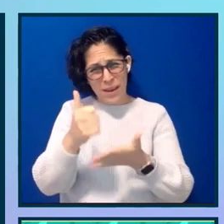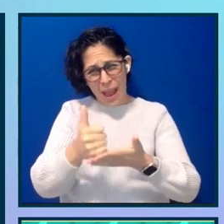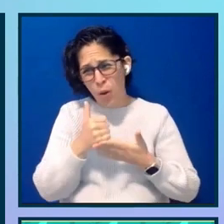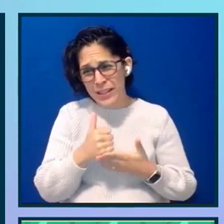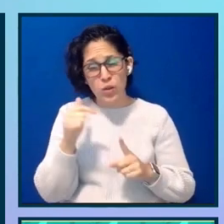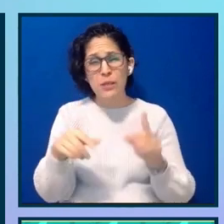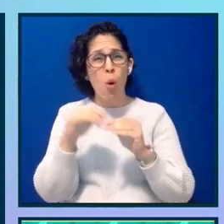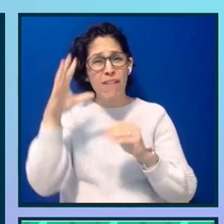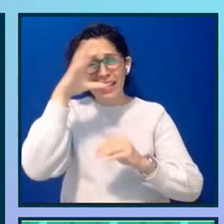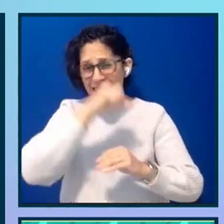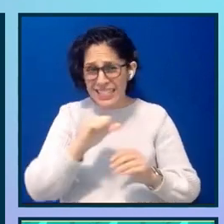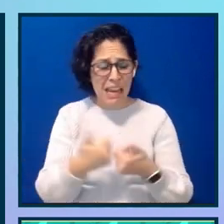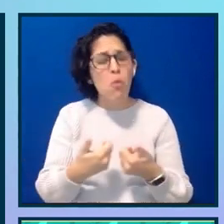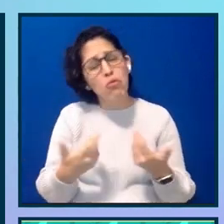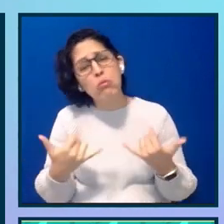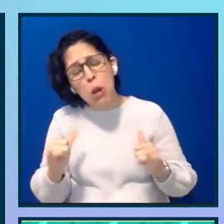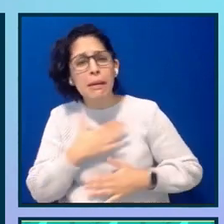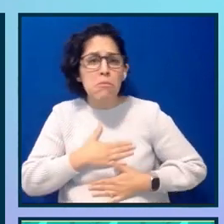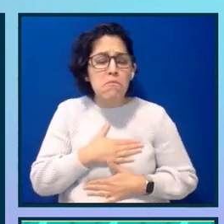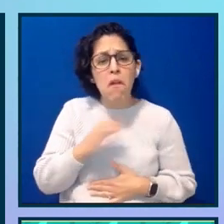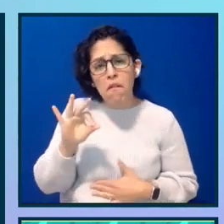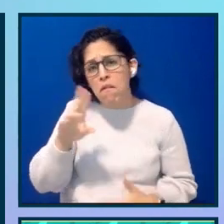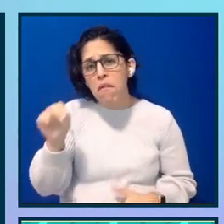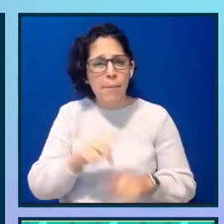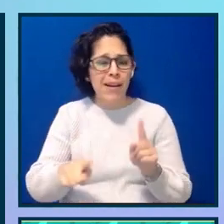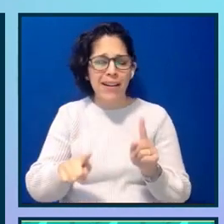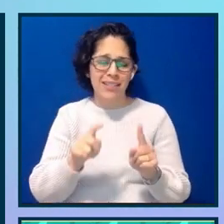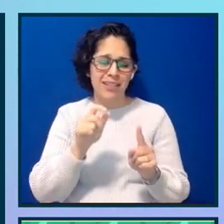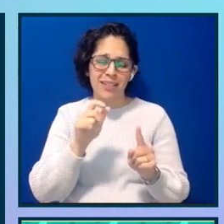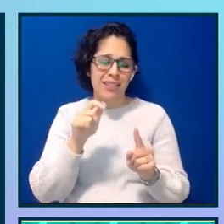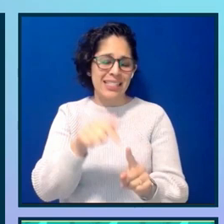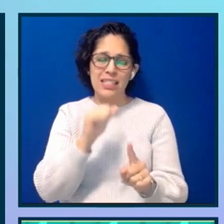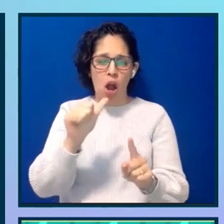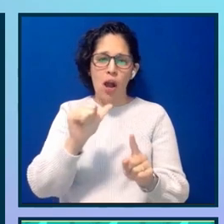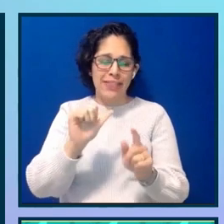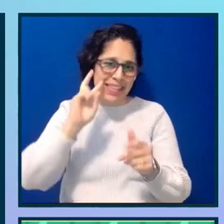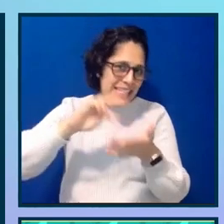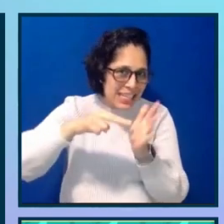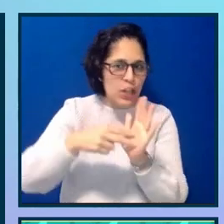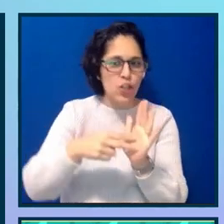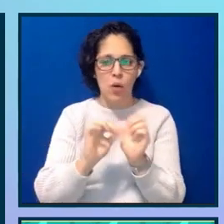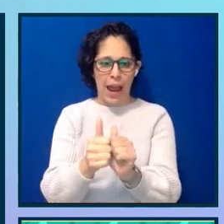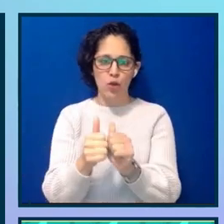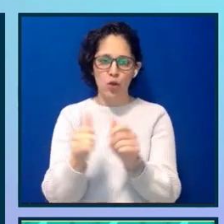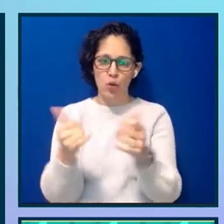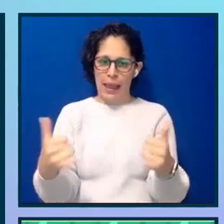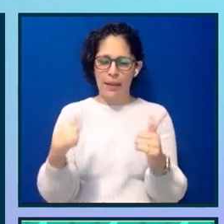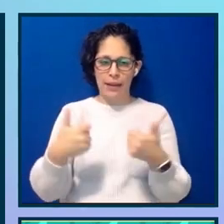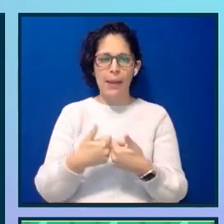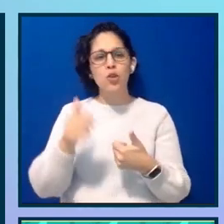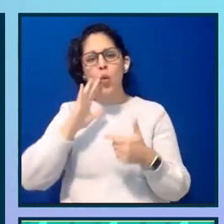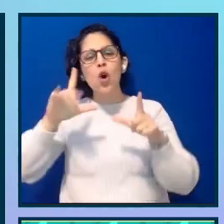game, which could still be fun, but it's not how they intended it. So let's close this menu.